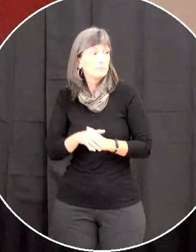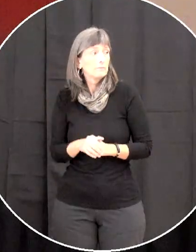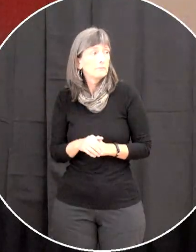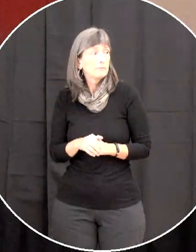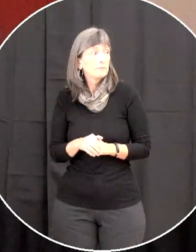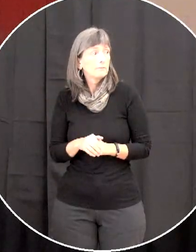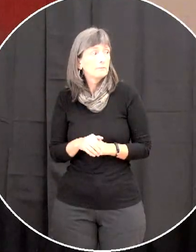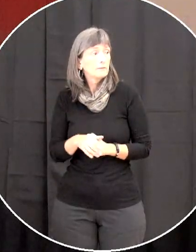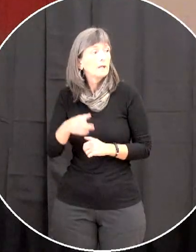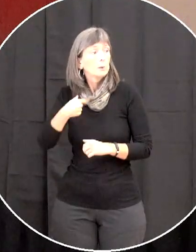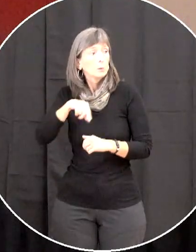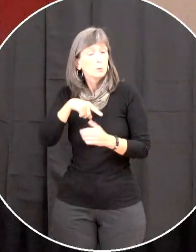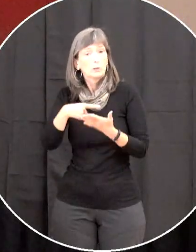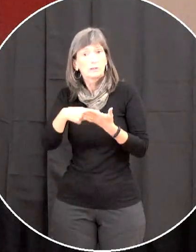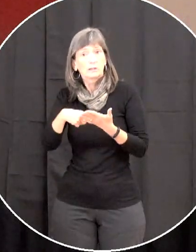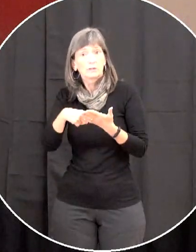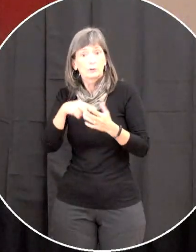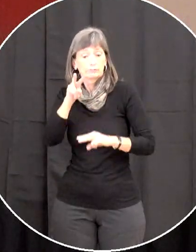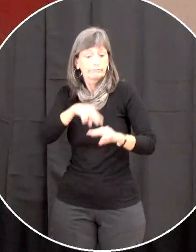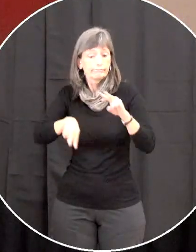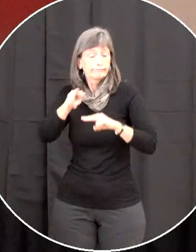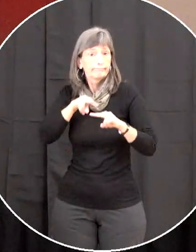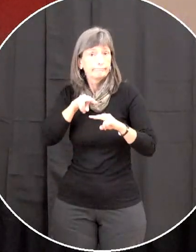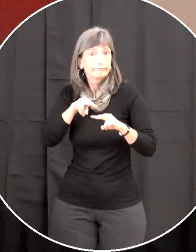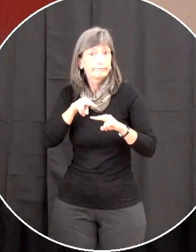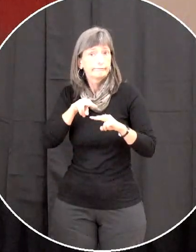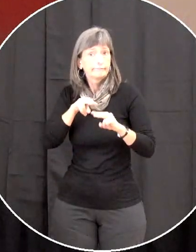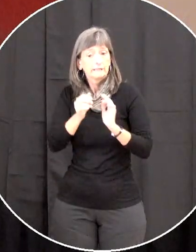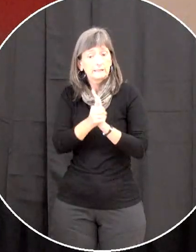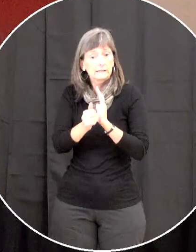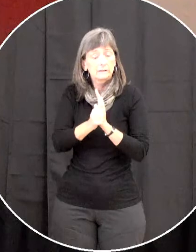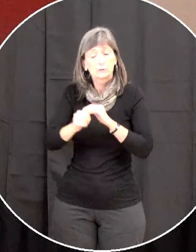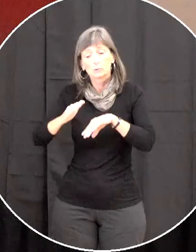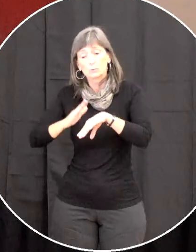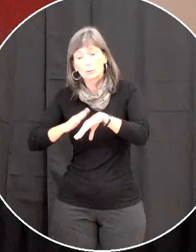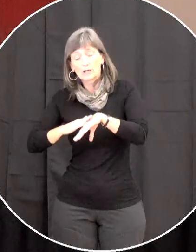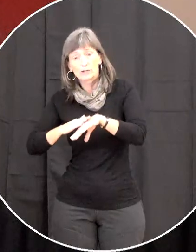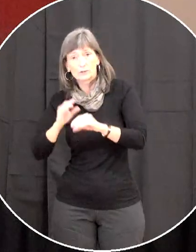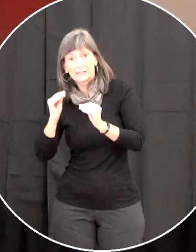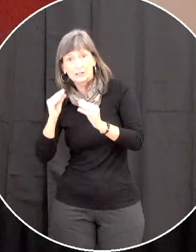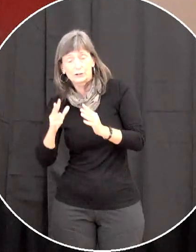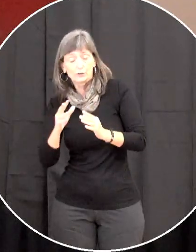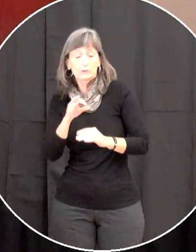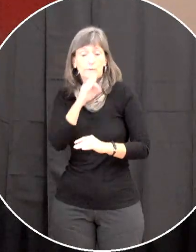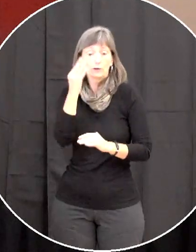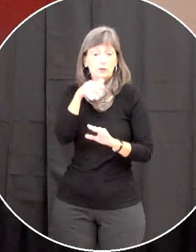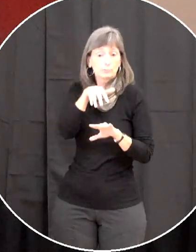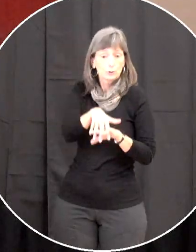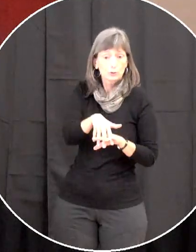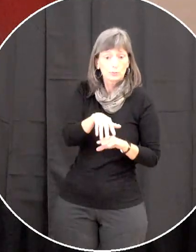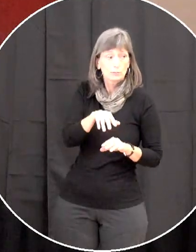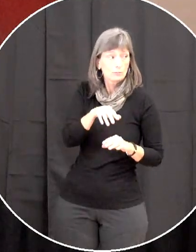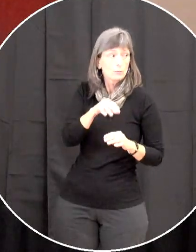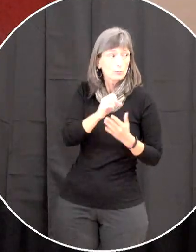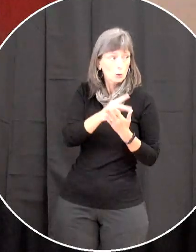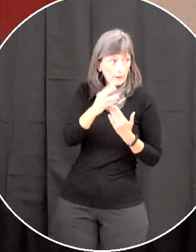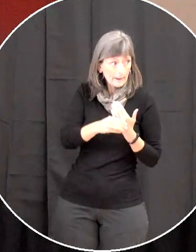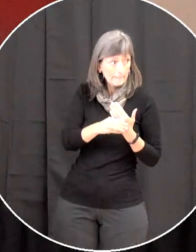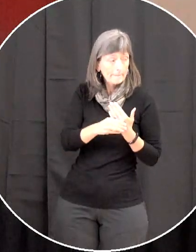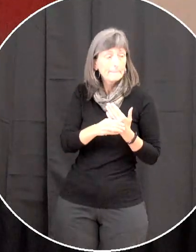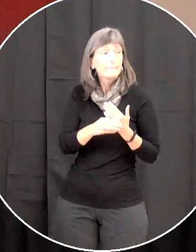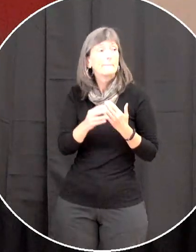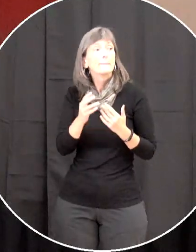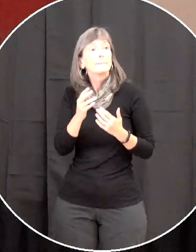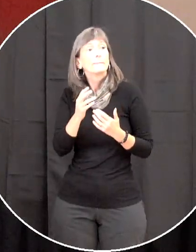We looked at performance appraisal of probationary teachers, French immersion programs, and we had a staffing update from